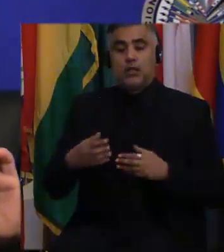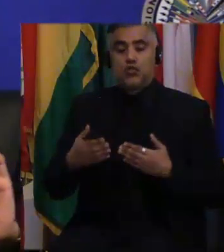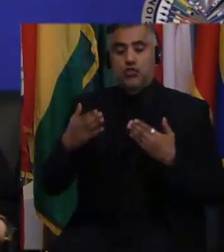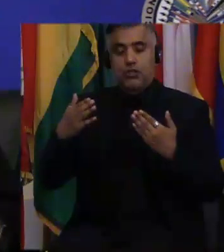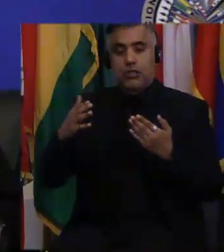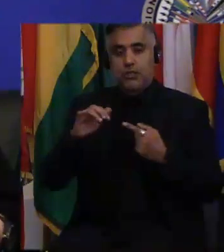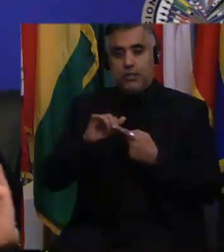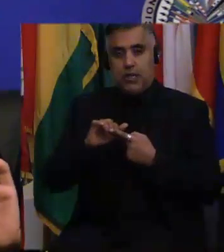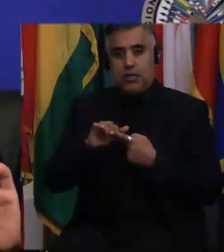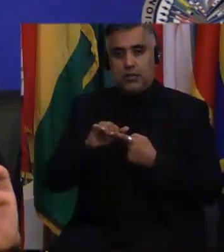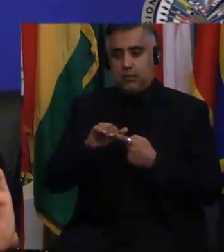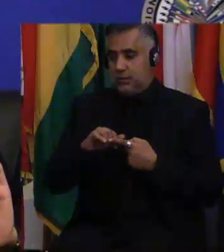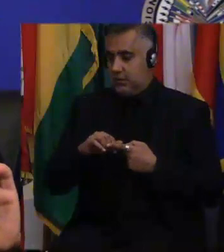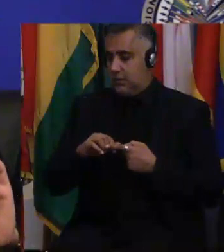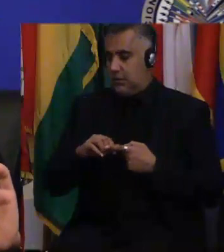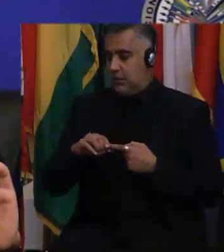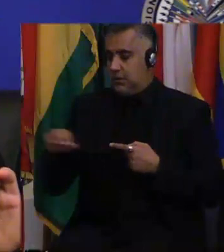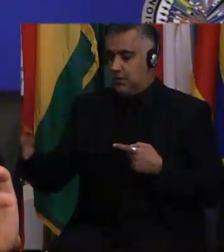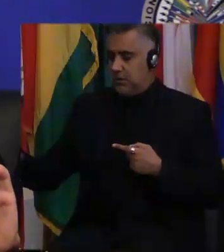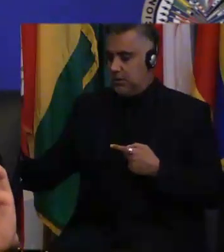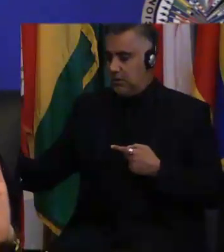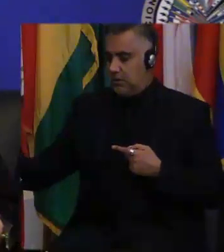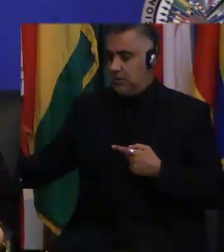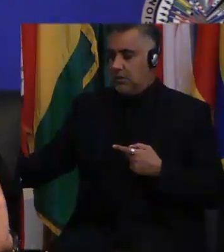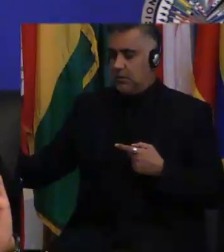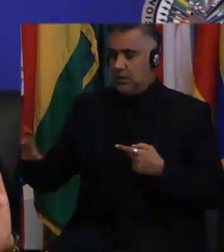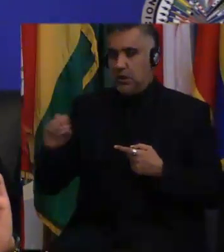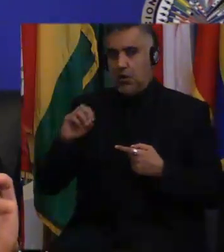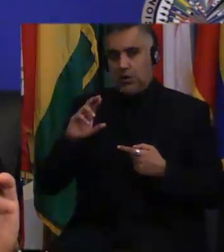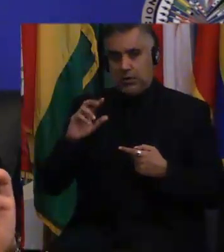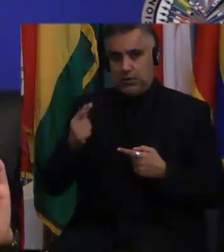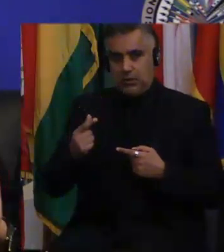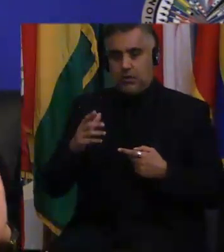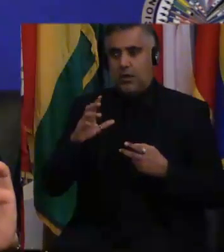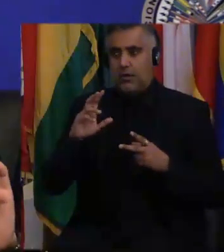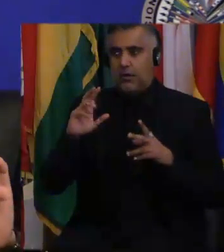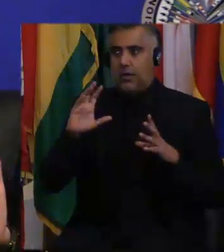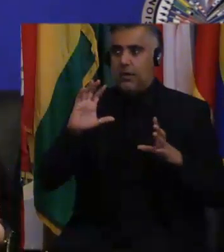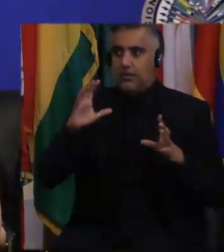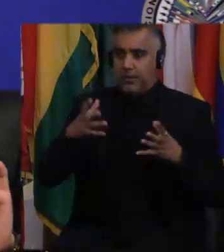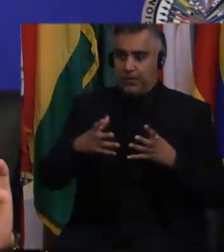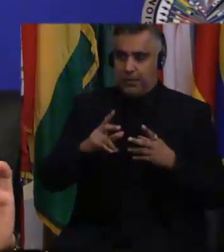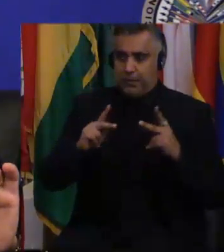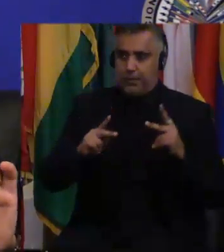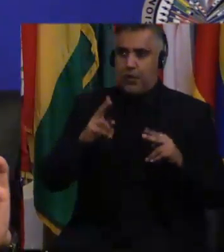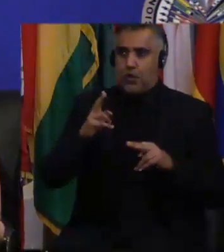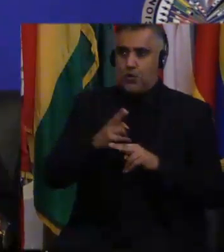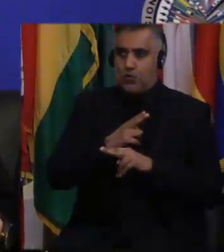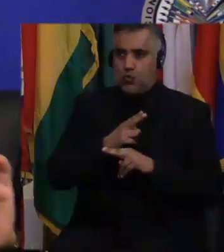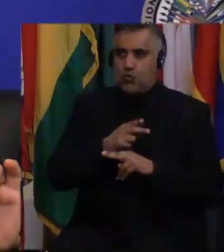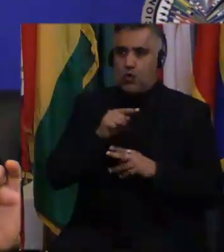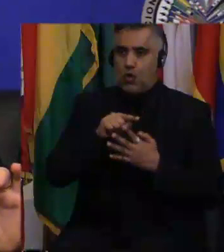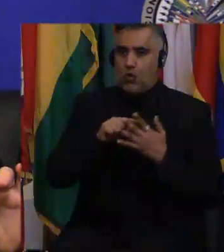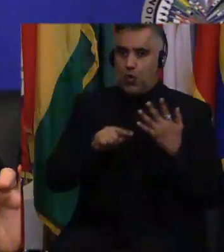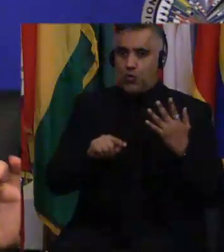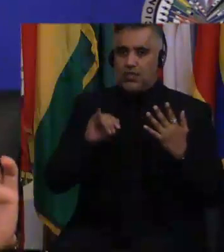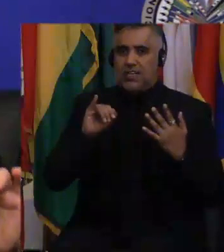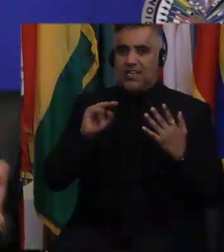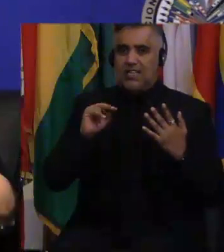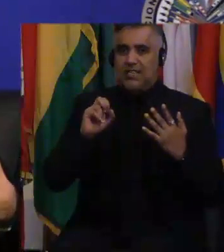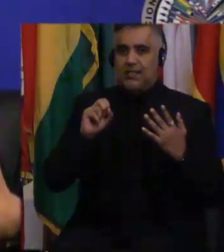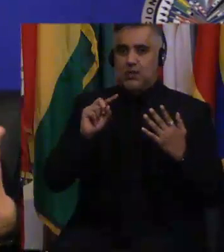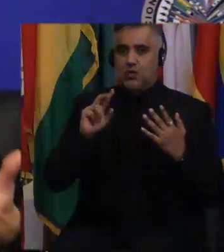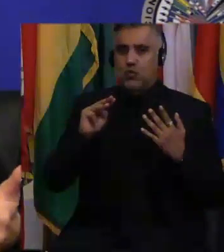that non-governmental organizations, as important players in this field, should use those instruments